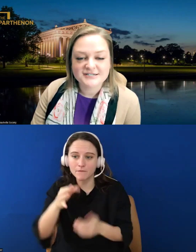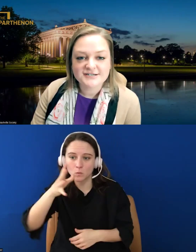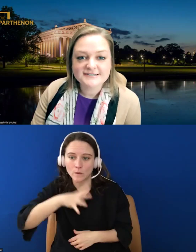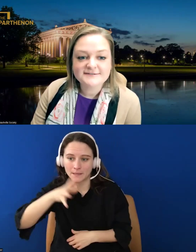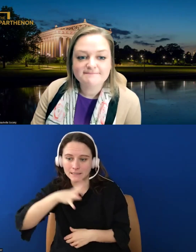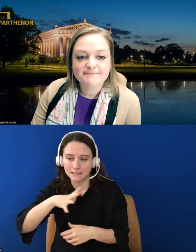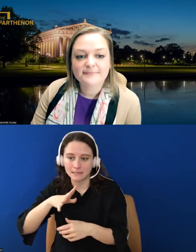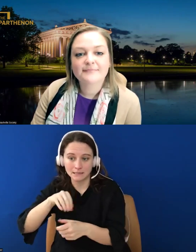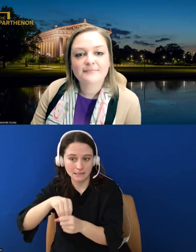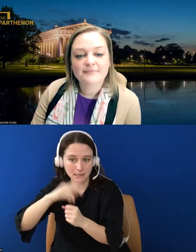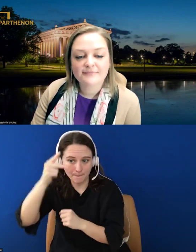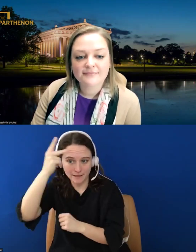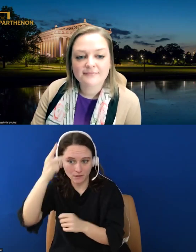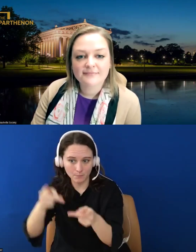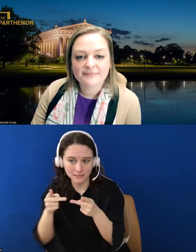political positions?